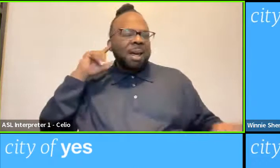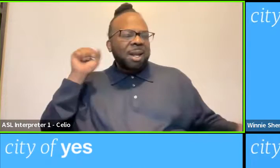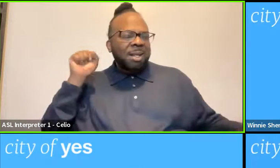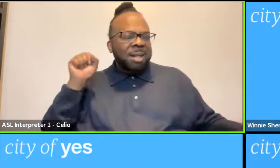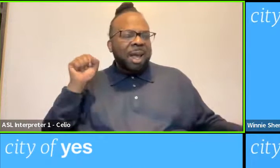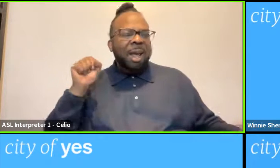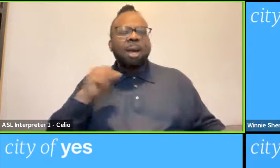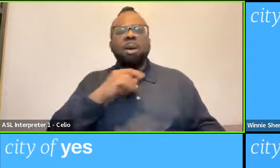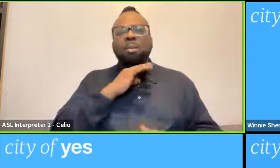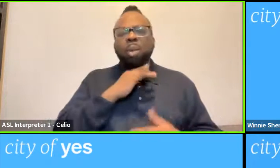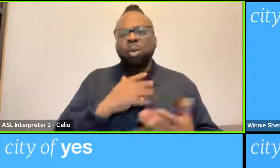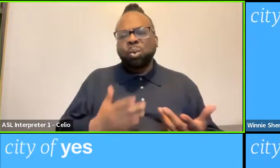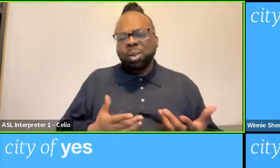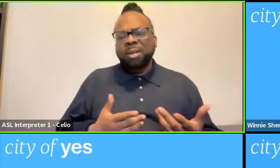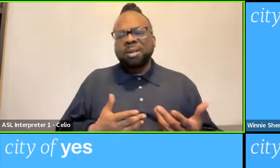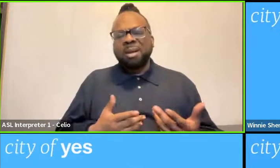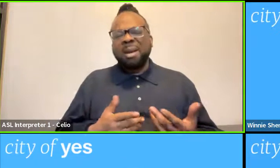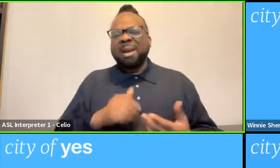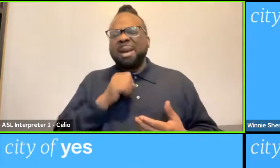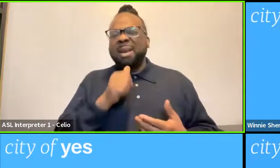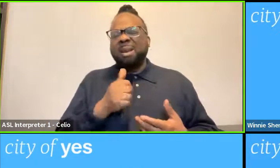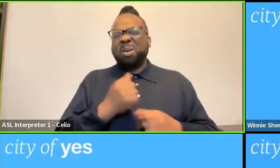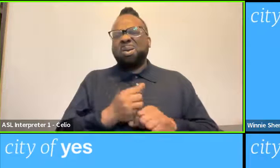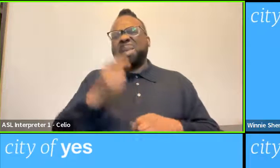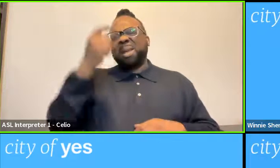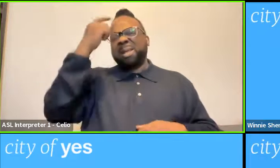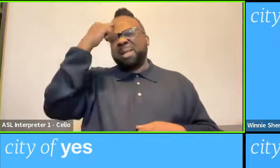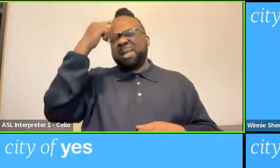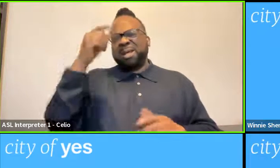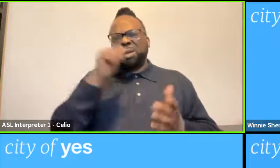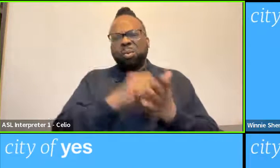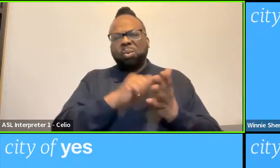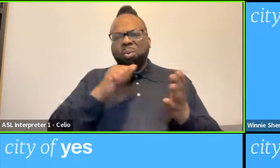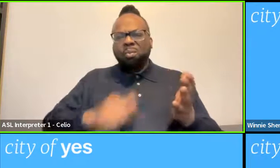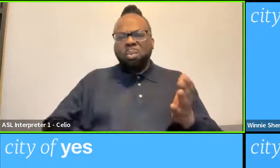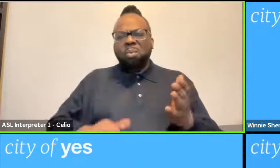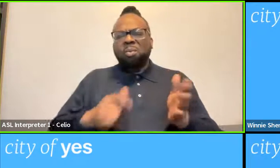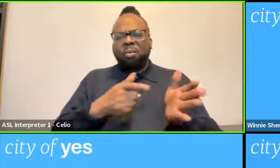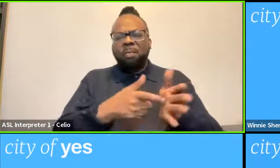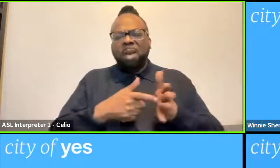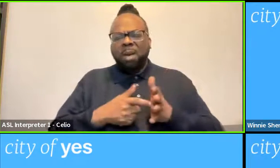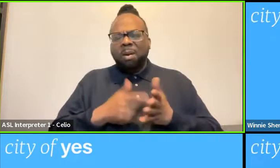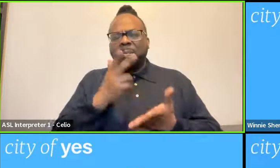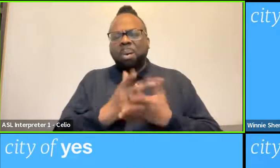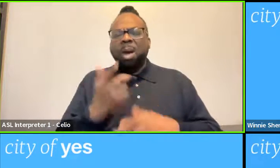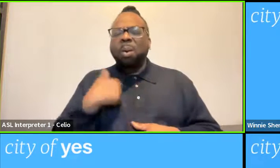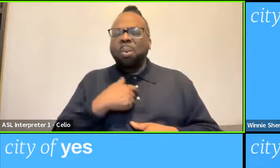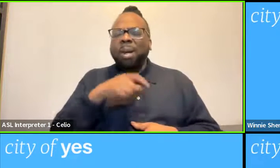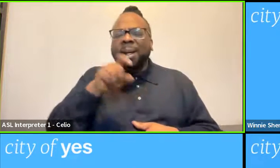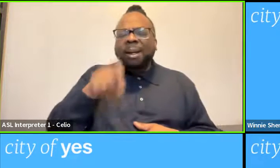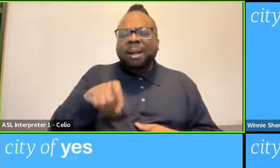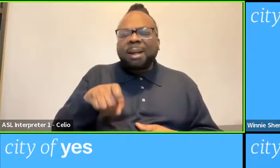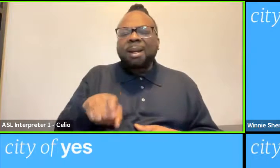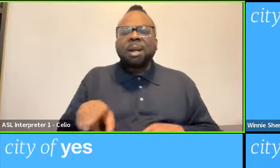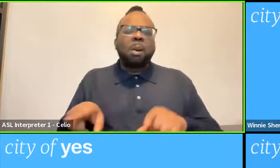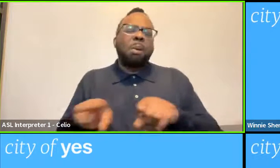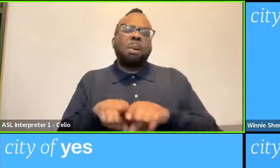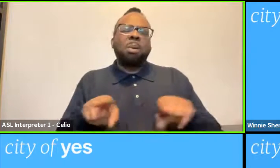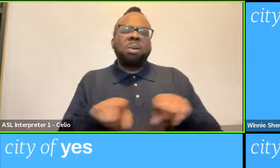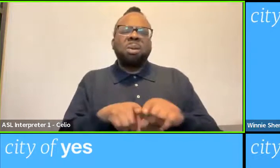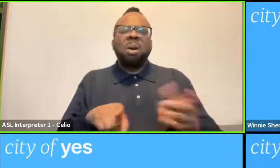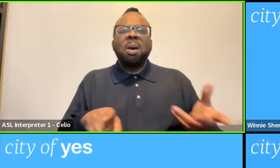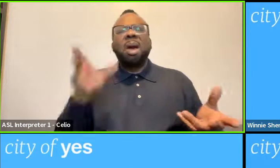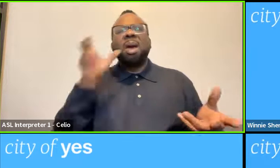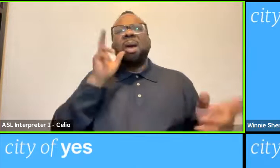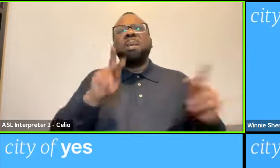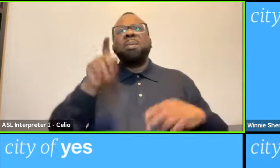nowadays. Right. So it doesn't make sense to remove mandatory parking. We really need it. And it's also desired I hear people